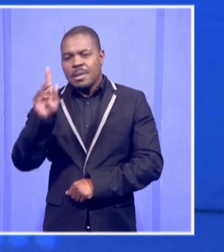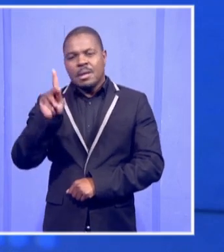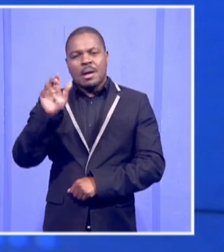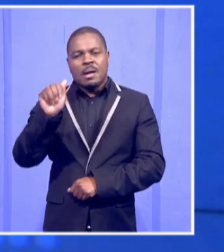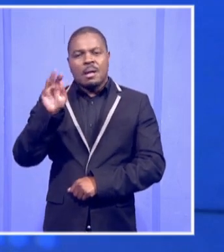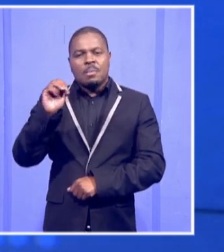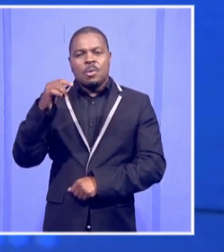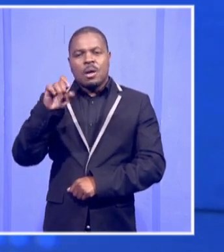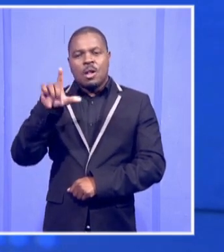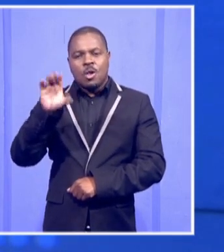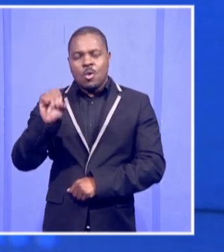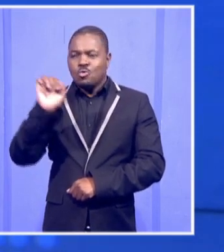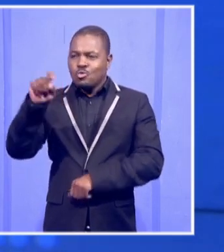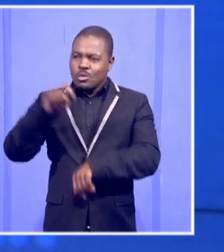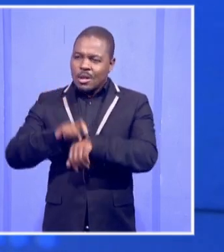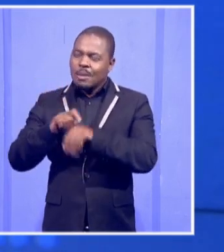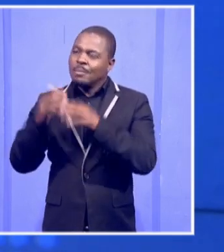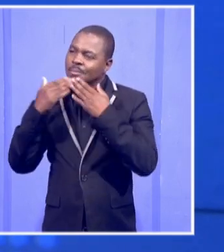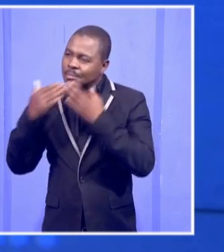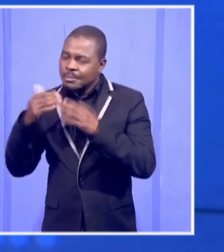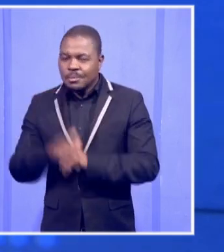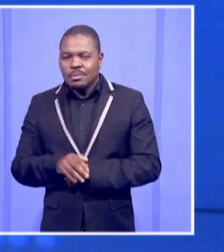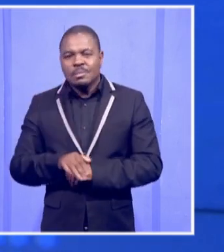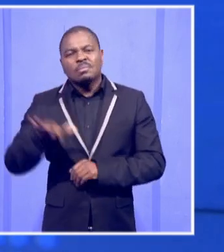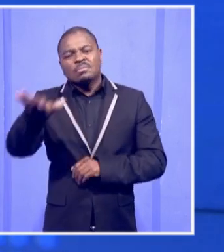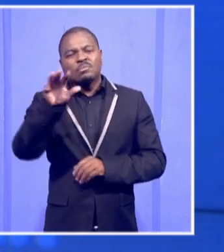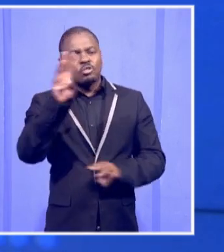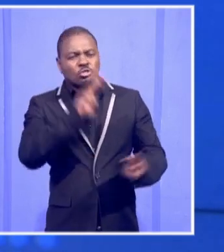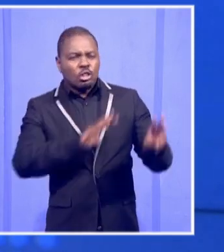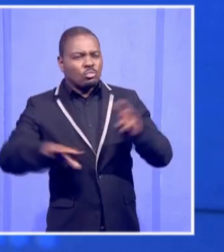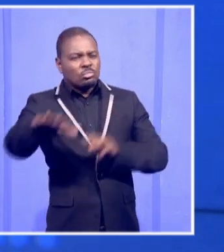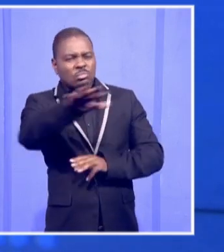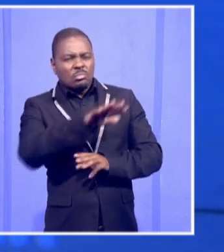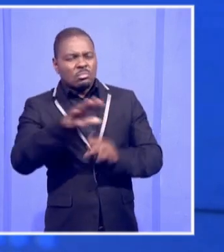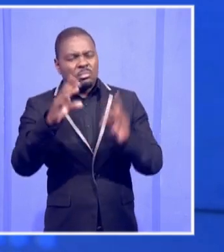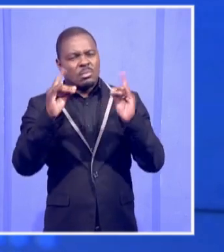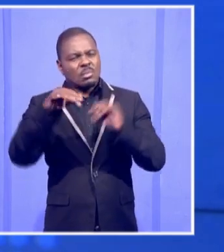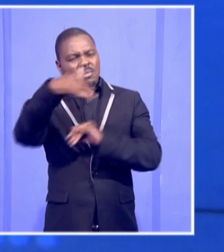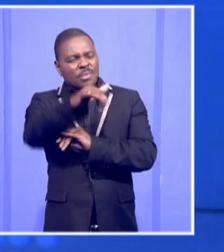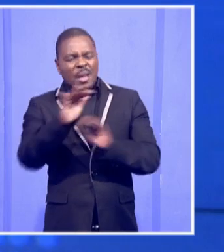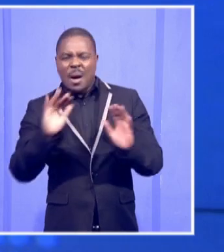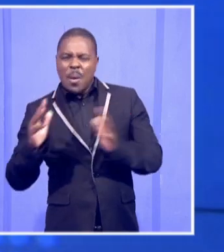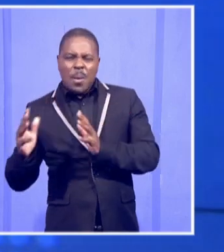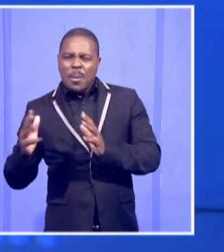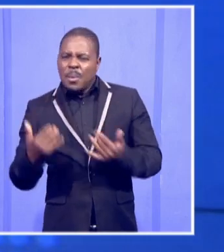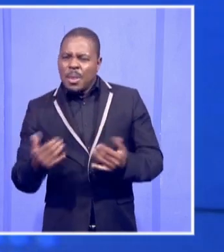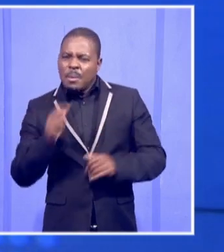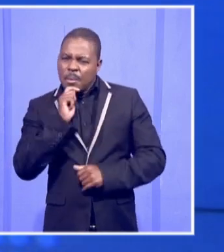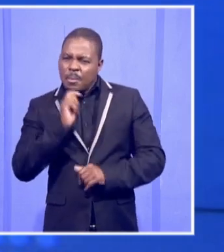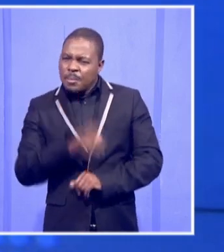for your time this morning. How is the security looking outside the stadium this morning?